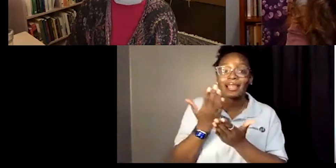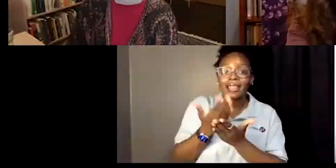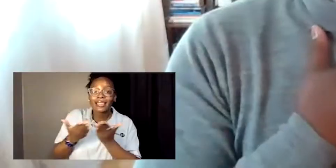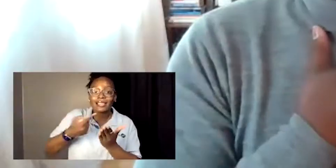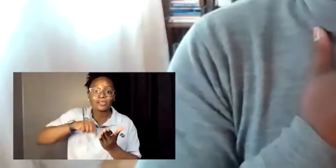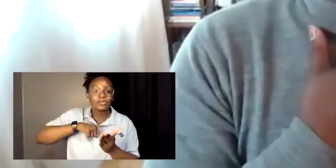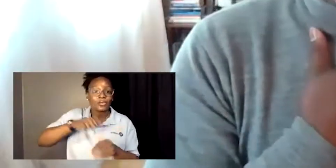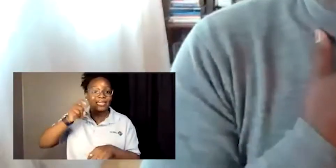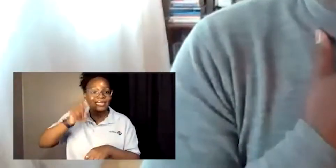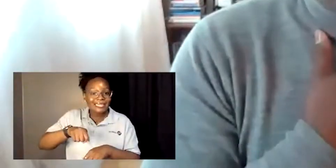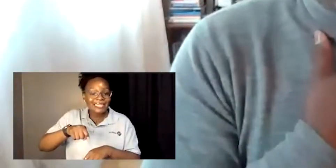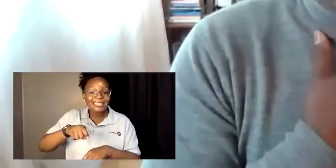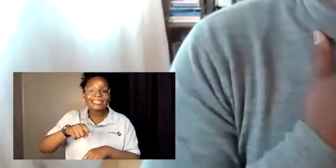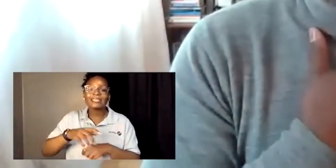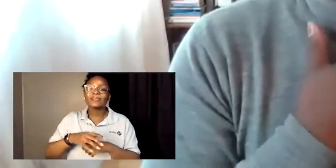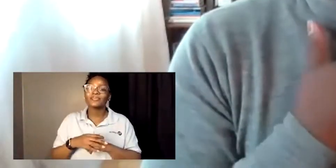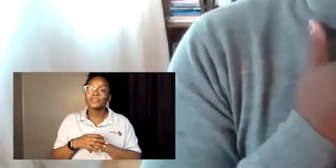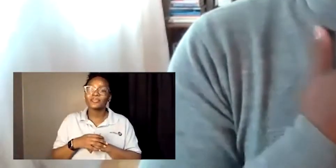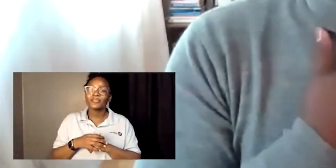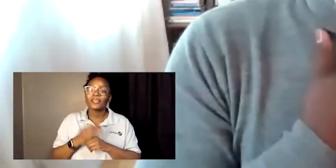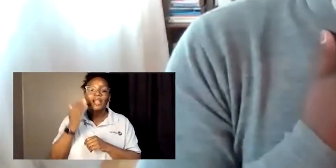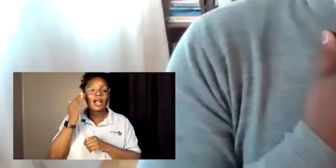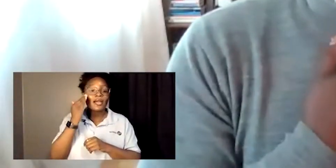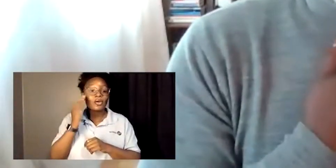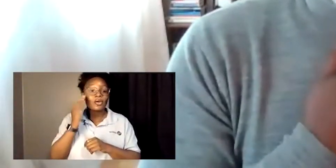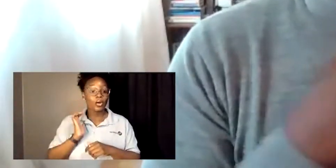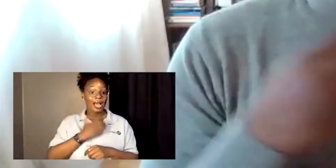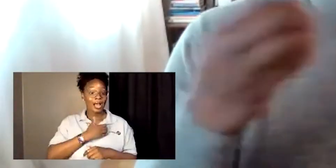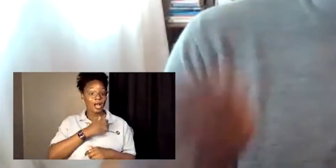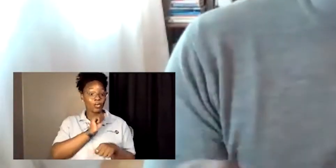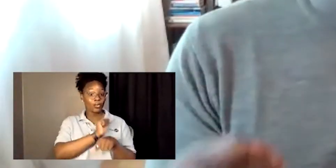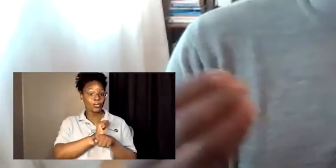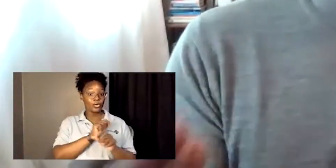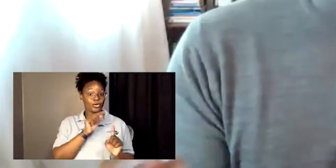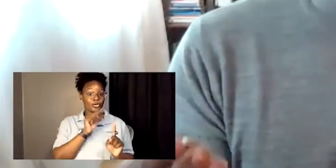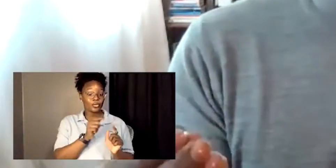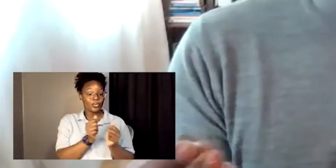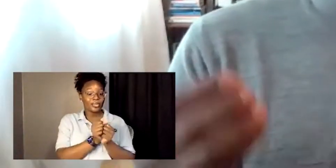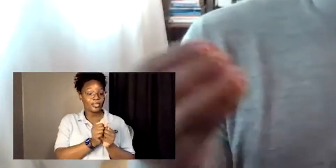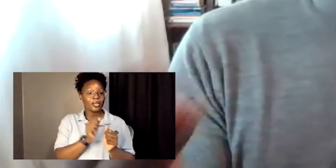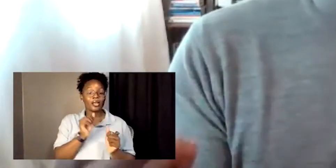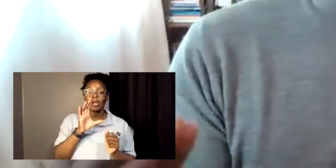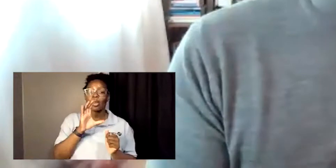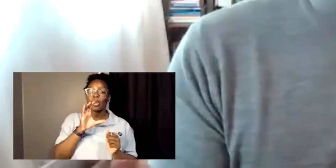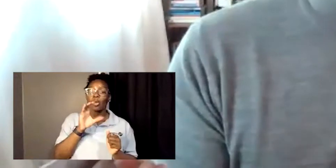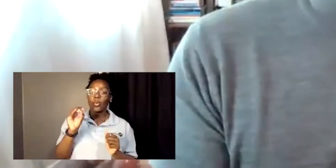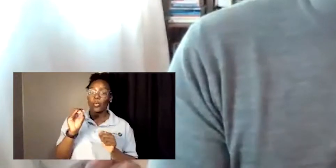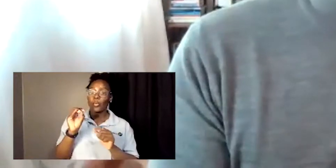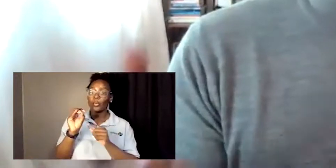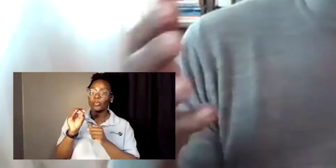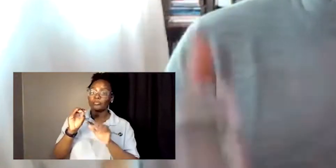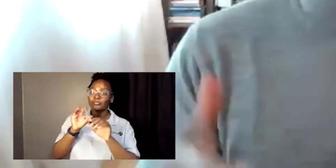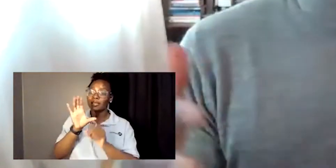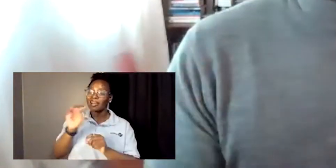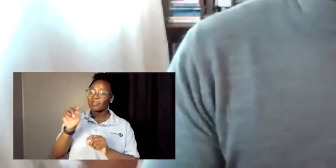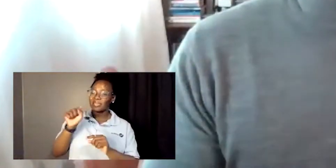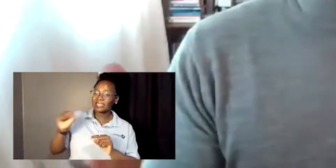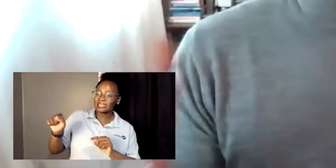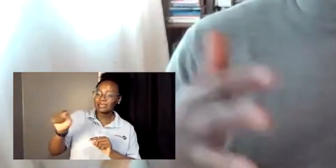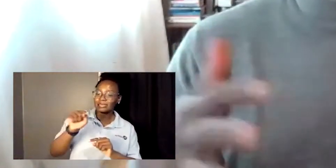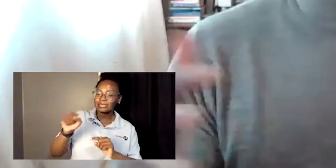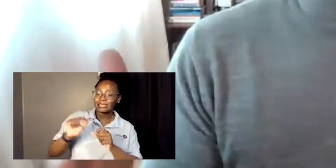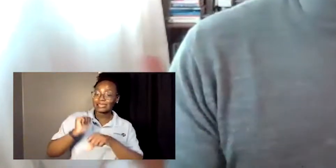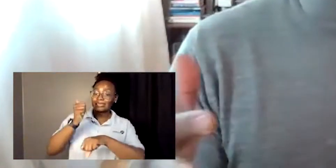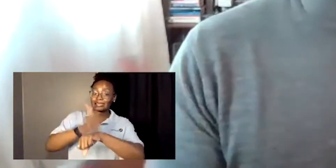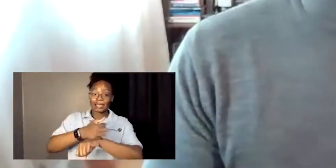because we know from our work with corporations that building respect for religious difference is as